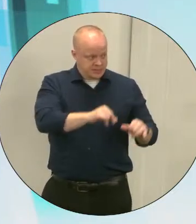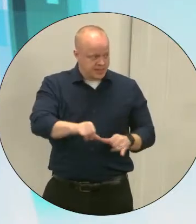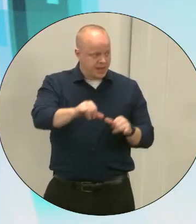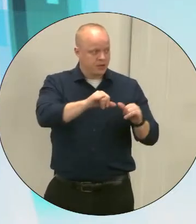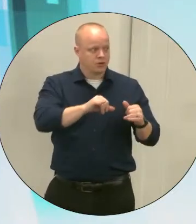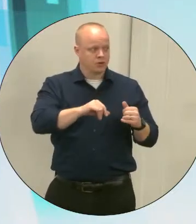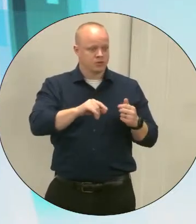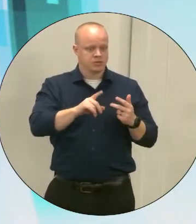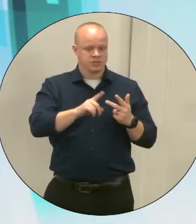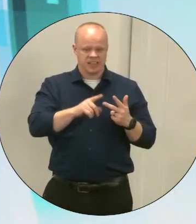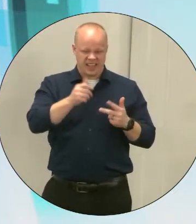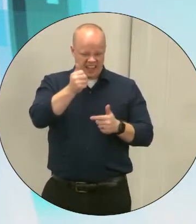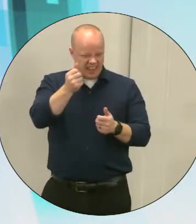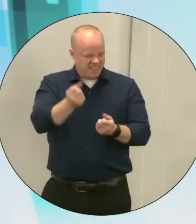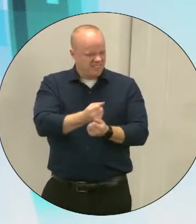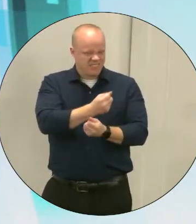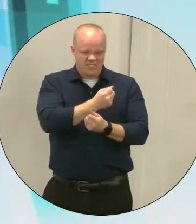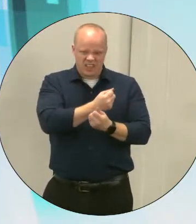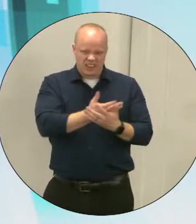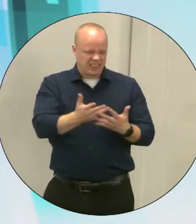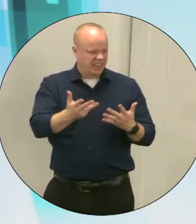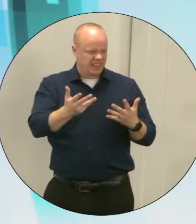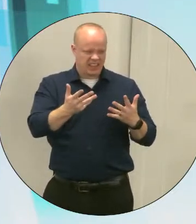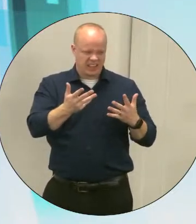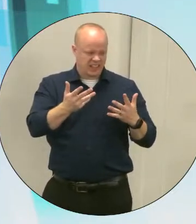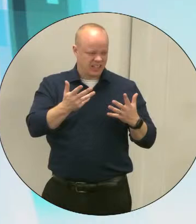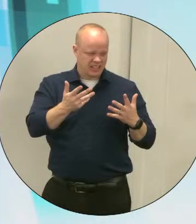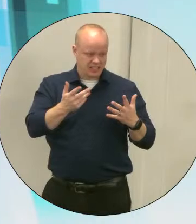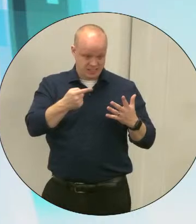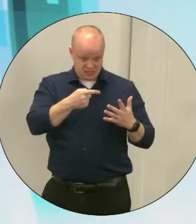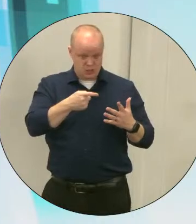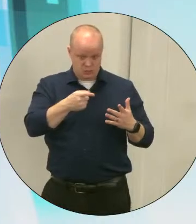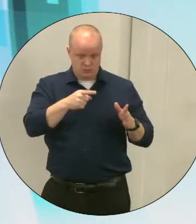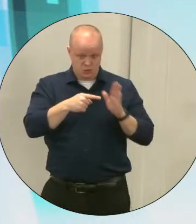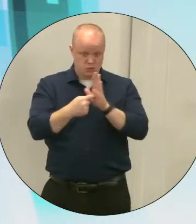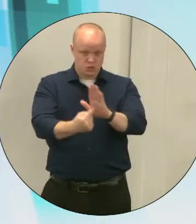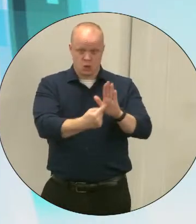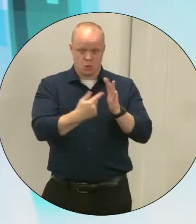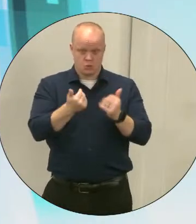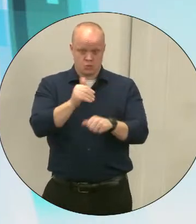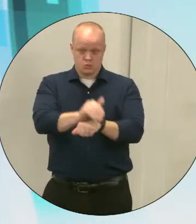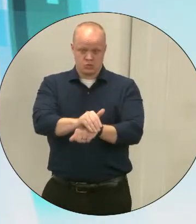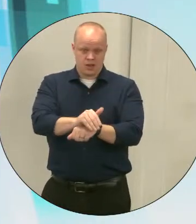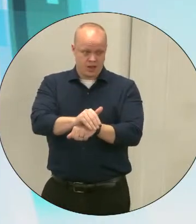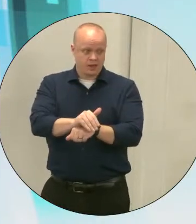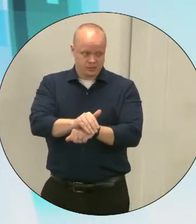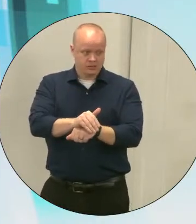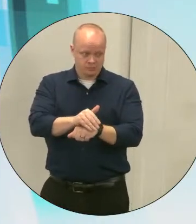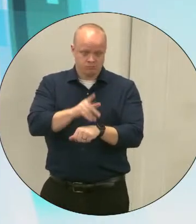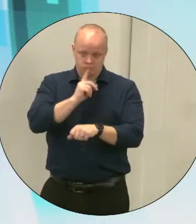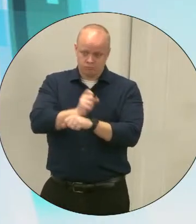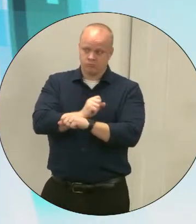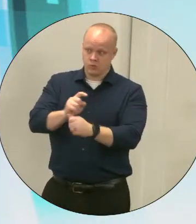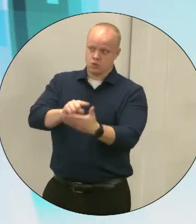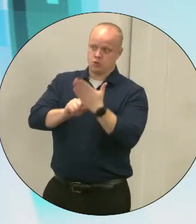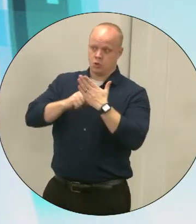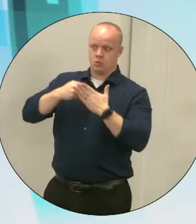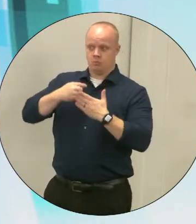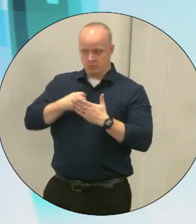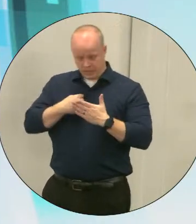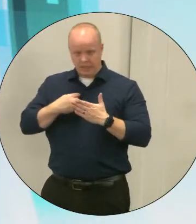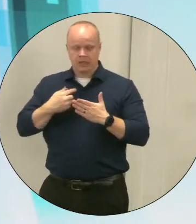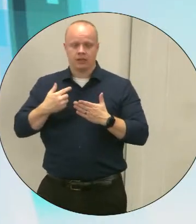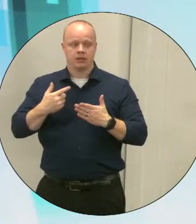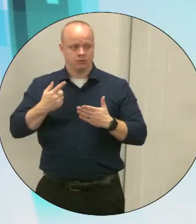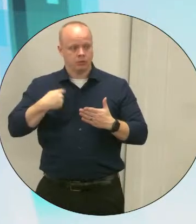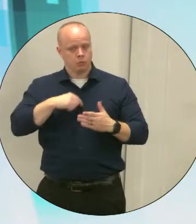standards, everything that you have shown tonight has shown me that